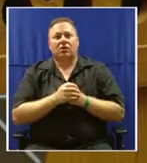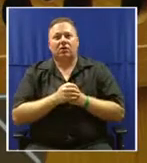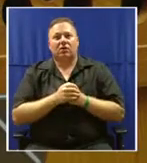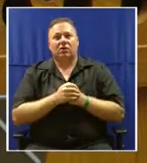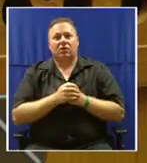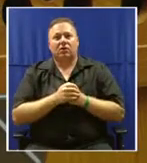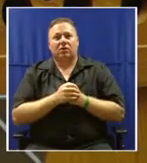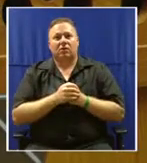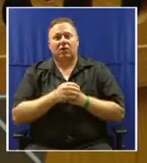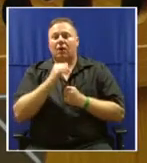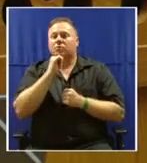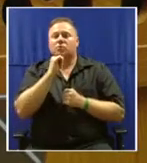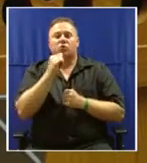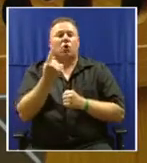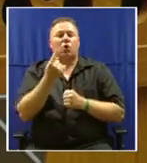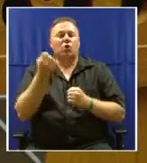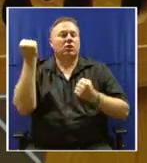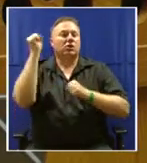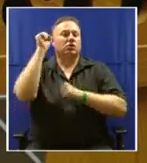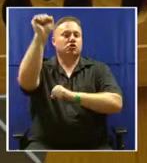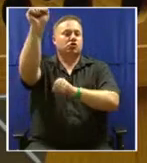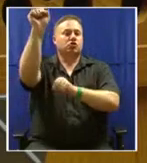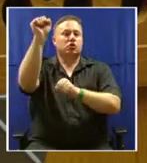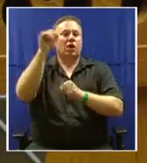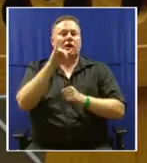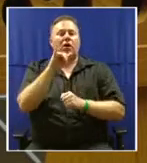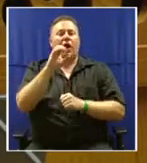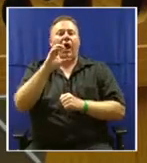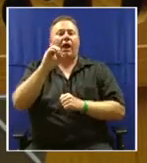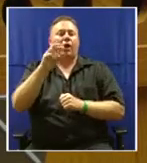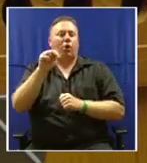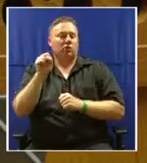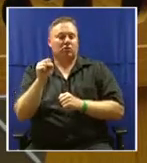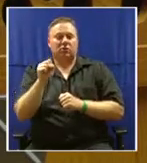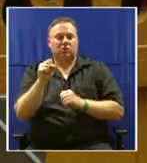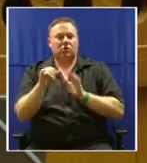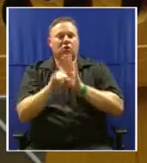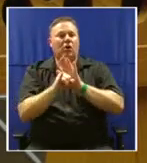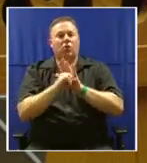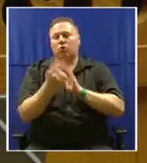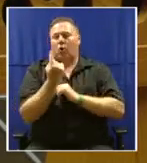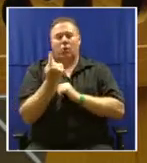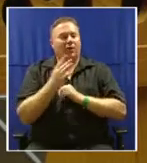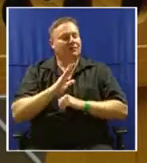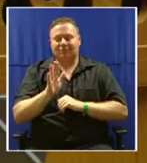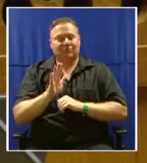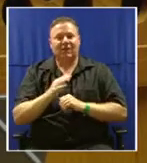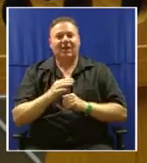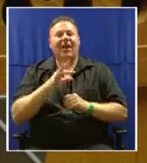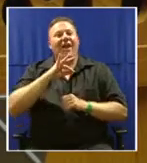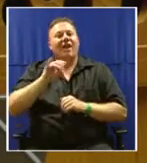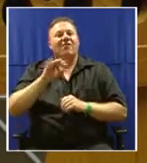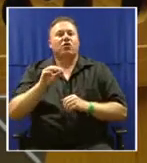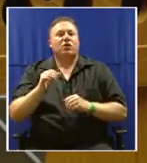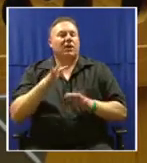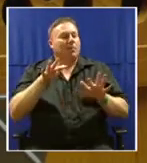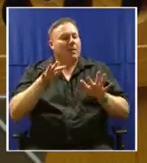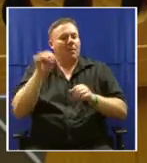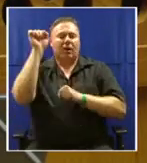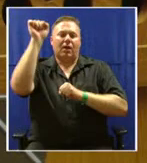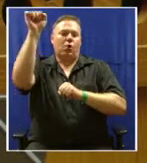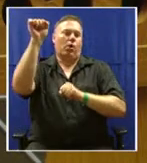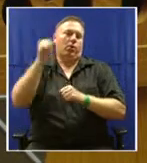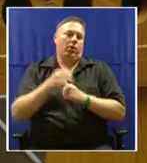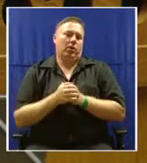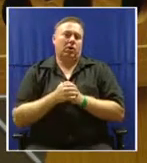lineage of struggle icons, but to the everyday heroes that walk amongst us, who work